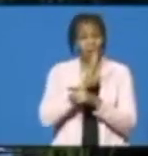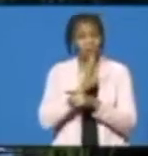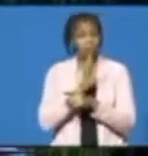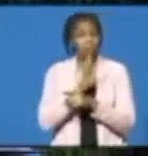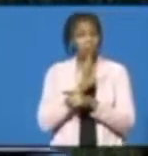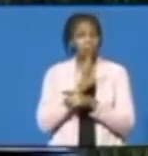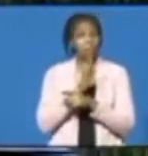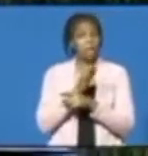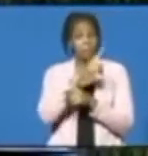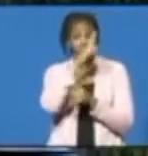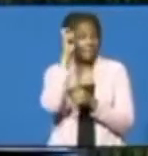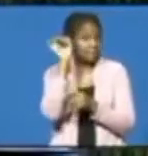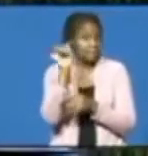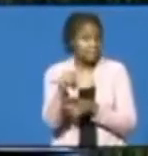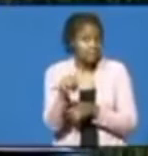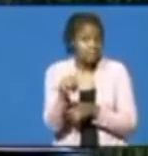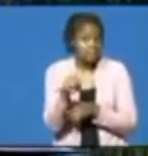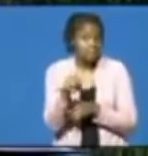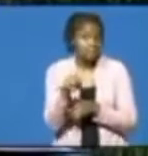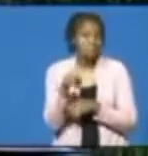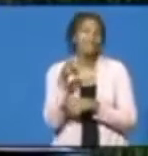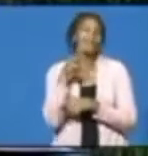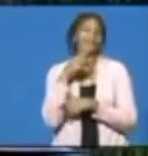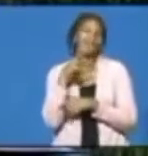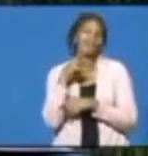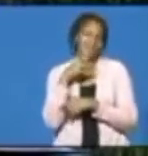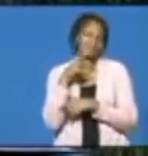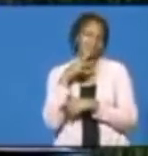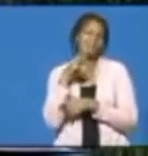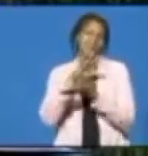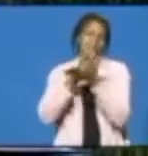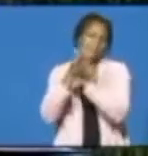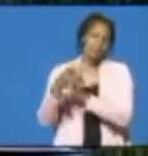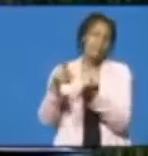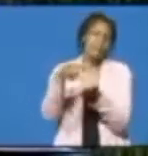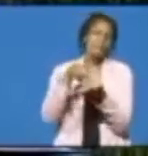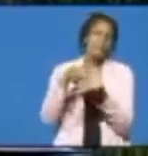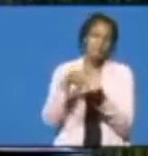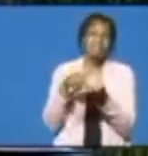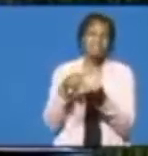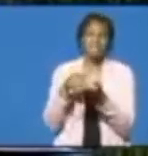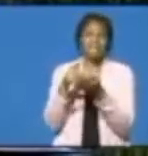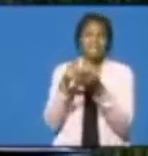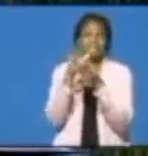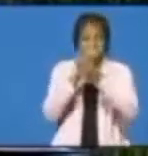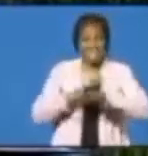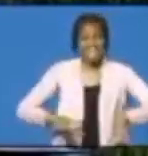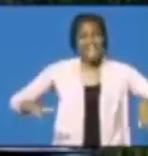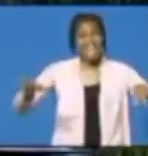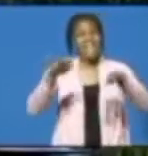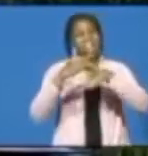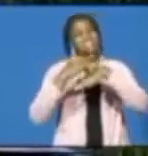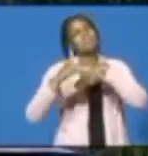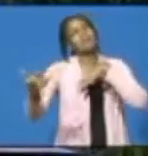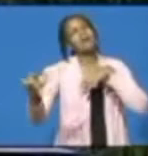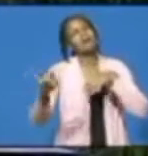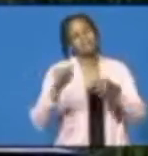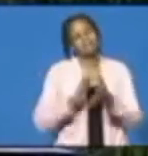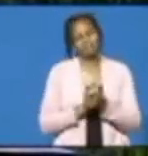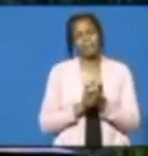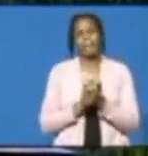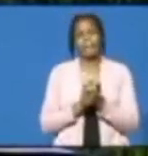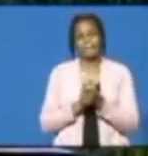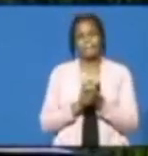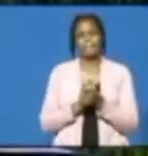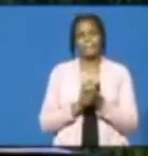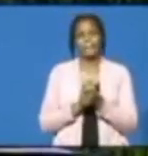And as a result, the waters are poisoned. As a result, the land is barren.